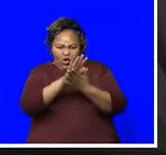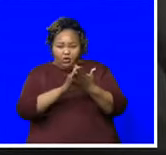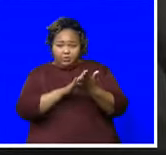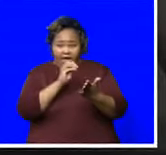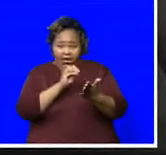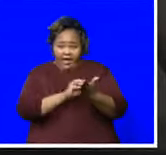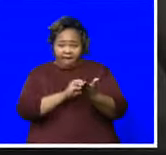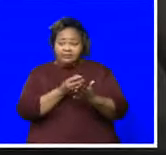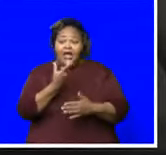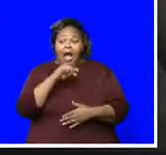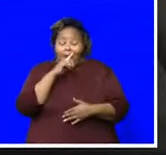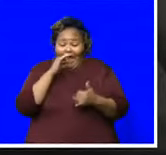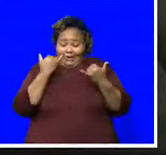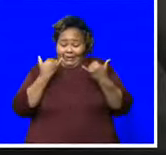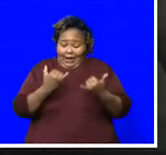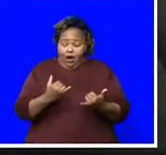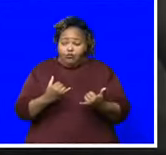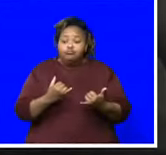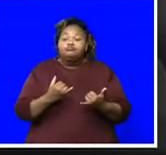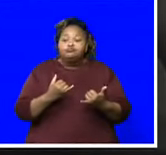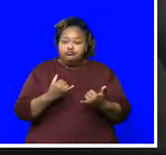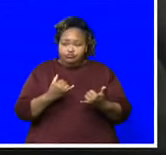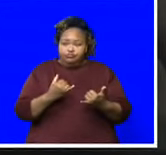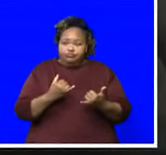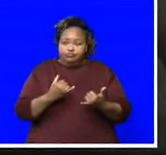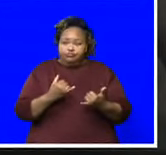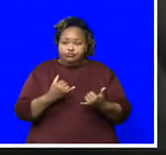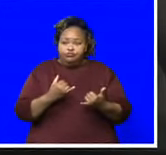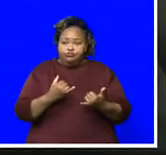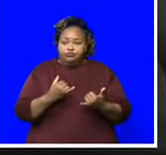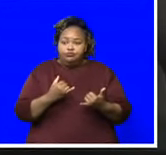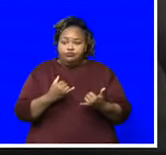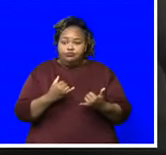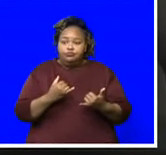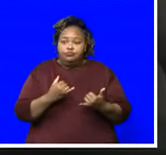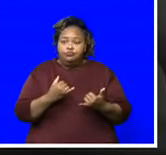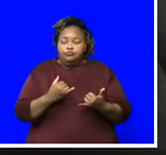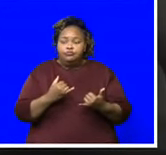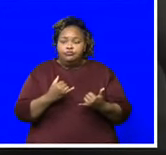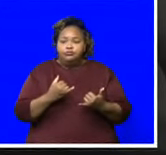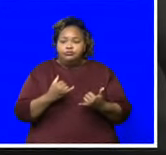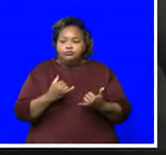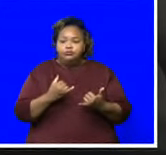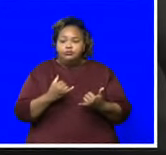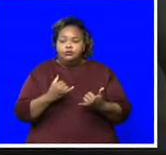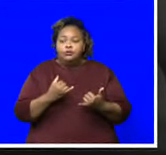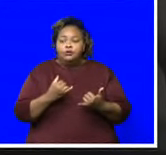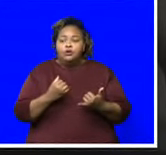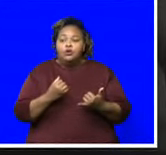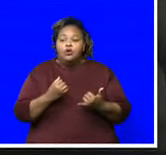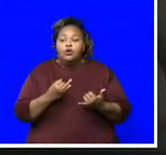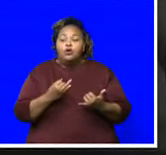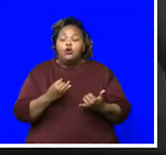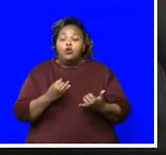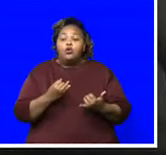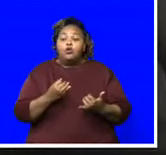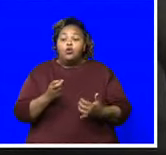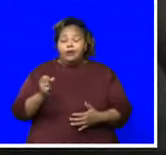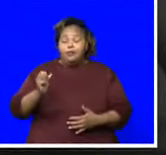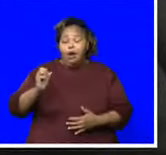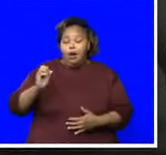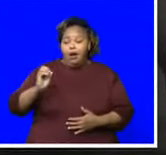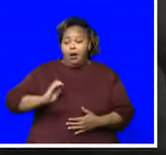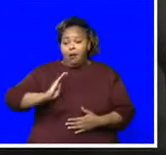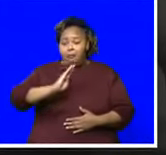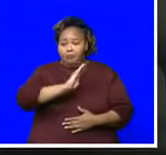sekukhona lokugadzena balengaba faka le eoffice lesithi ngema board members noma ngilaba